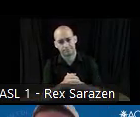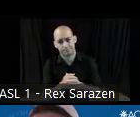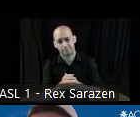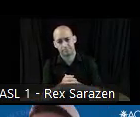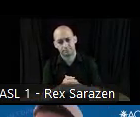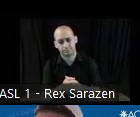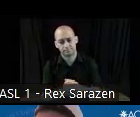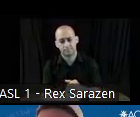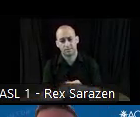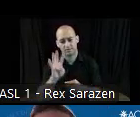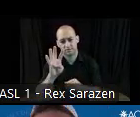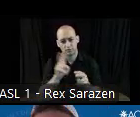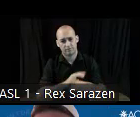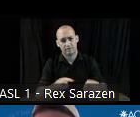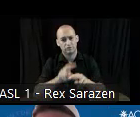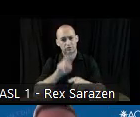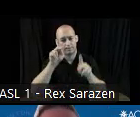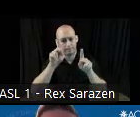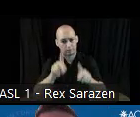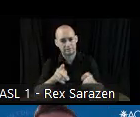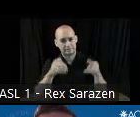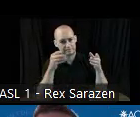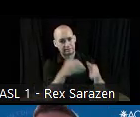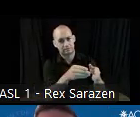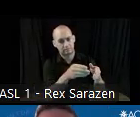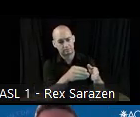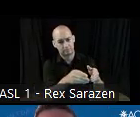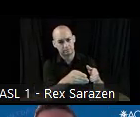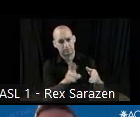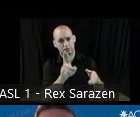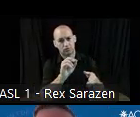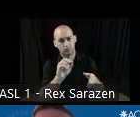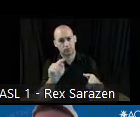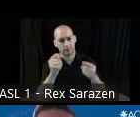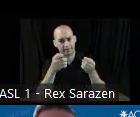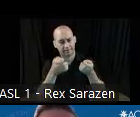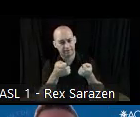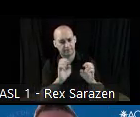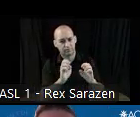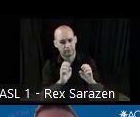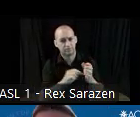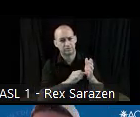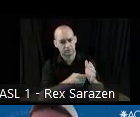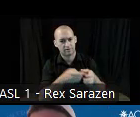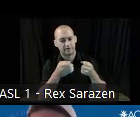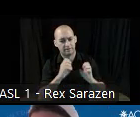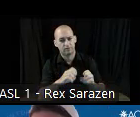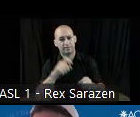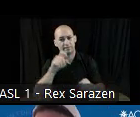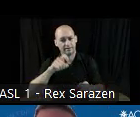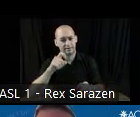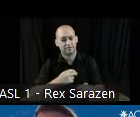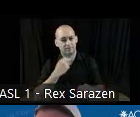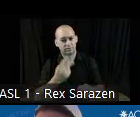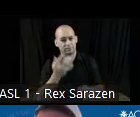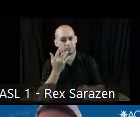are person-centeredness. So making sure we are rooting our efforts in the needs and voices and preferences